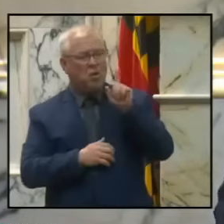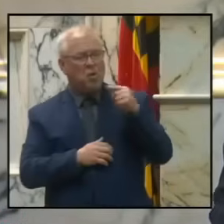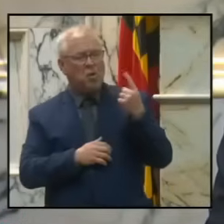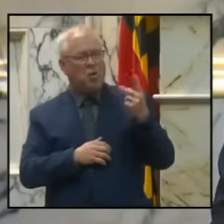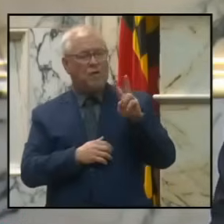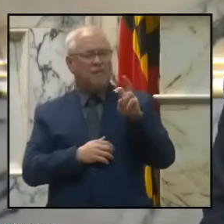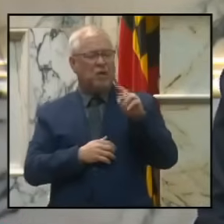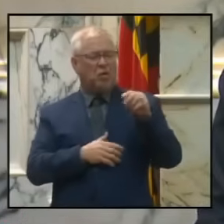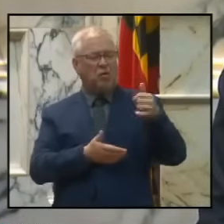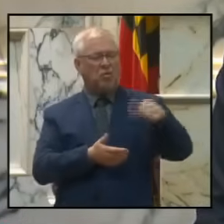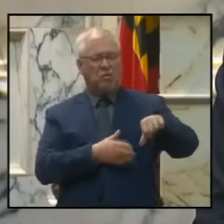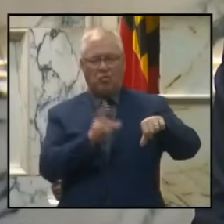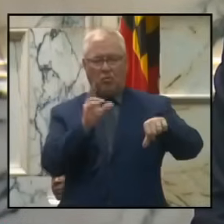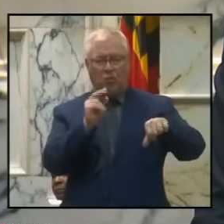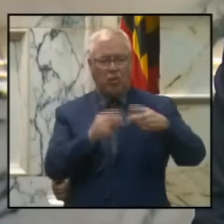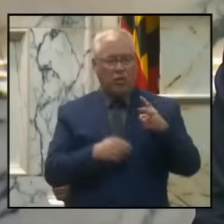exist.